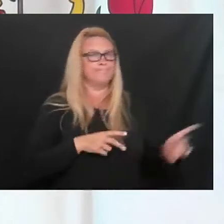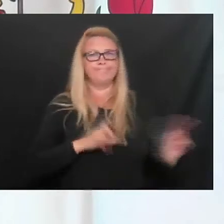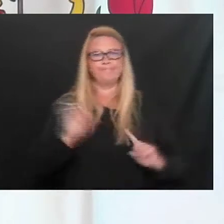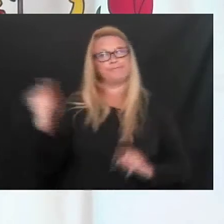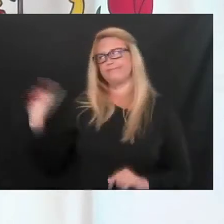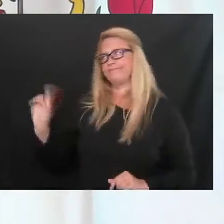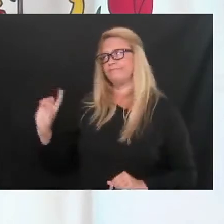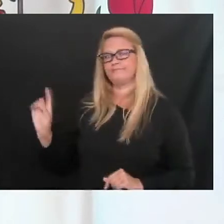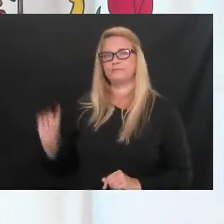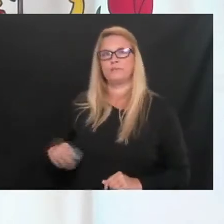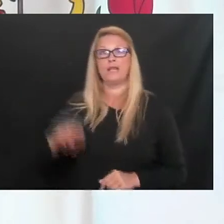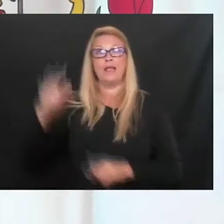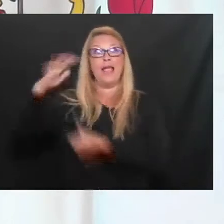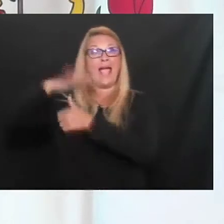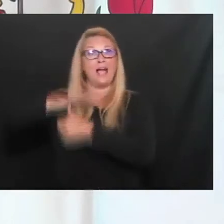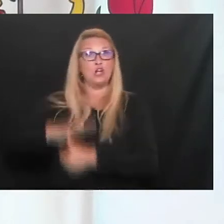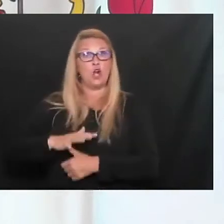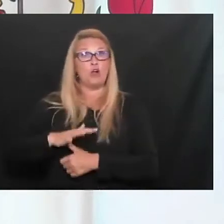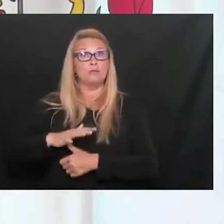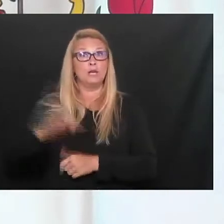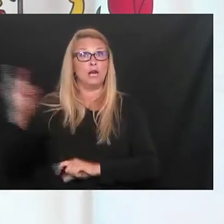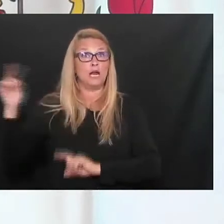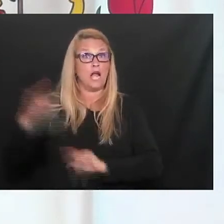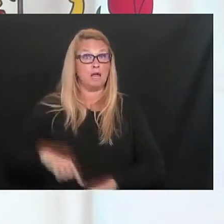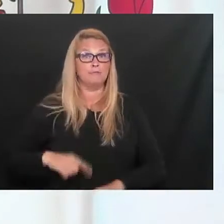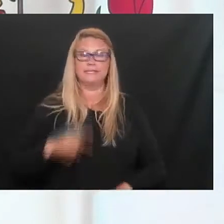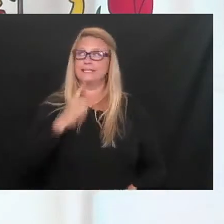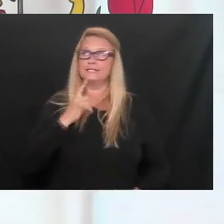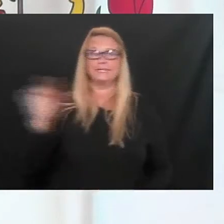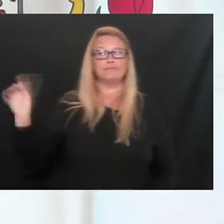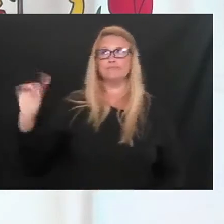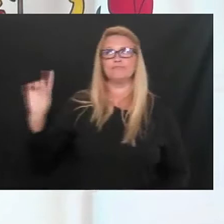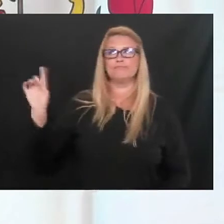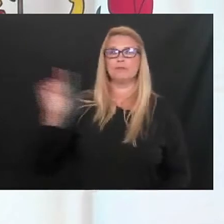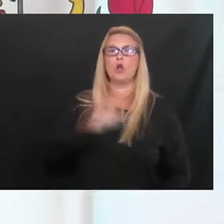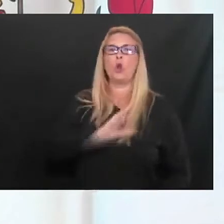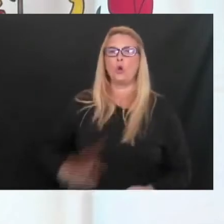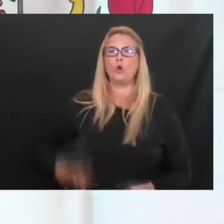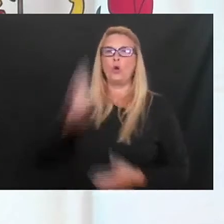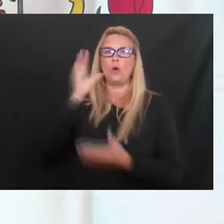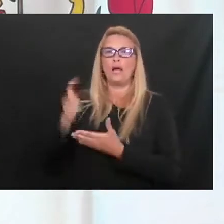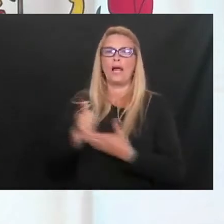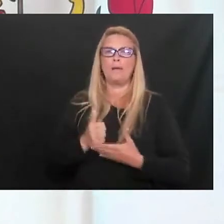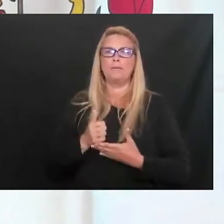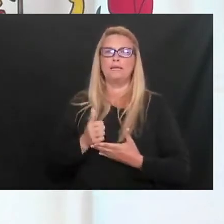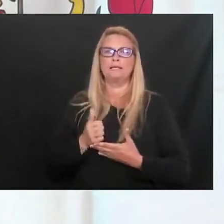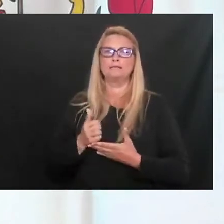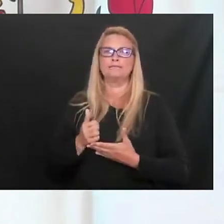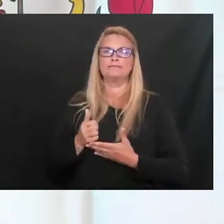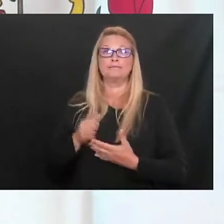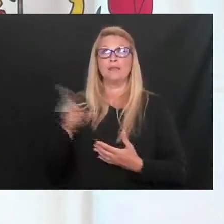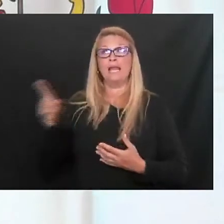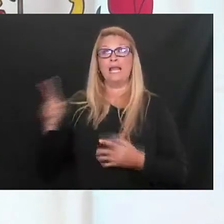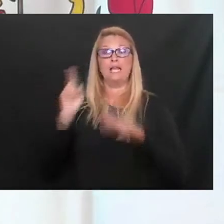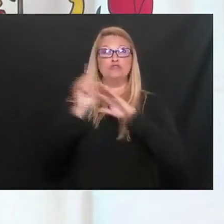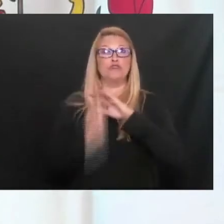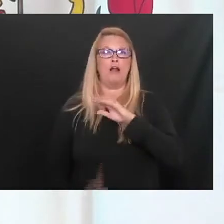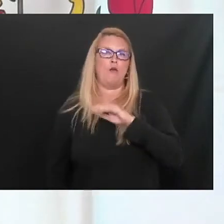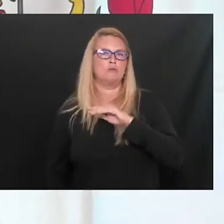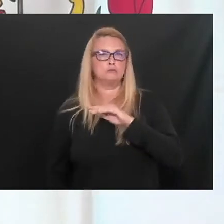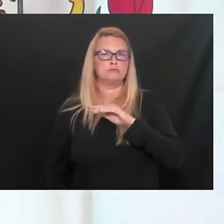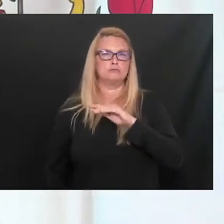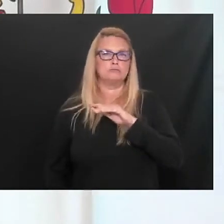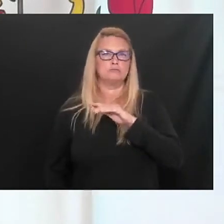helicopter when he was on his roof and everything, and he still didn't leave. Of course, he got washed away. He drowned.